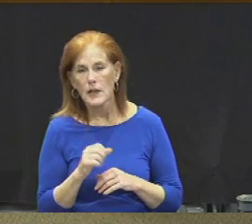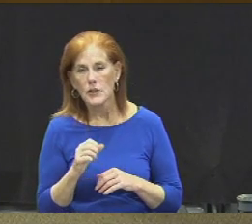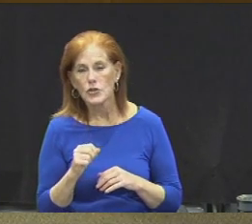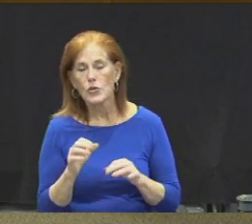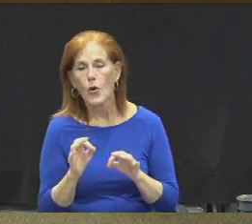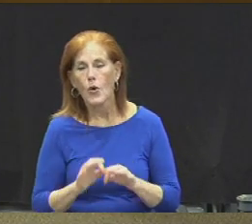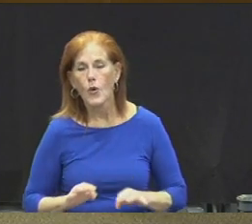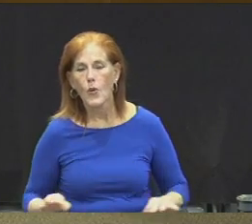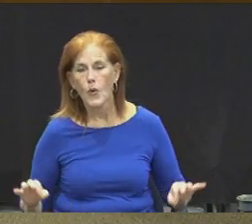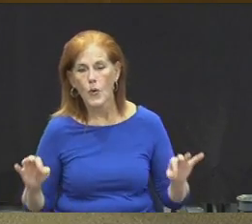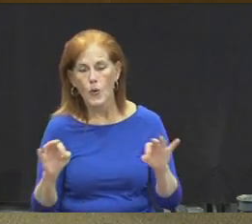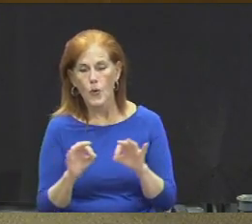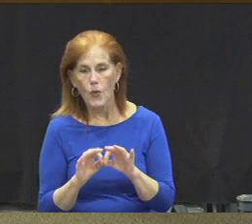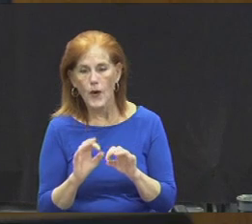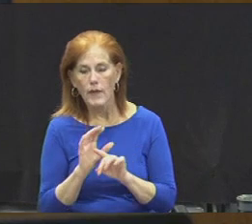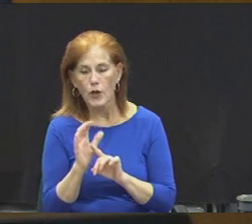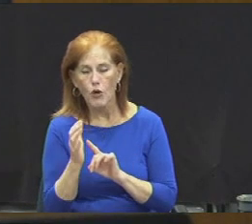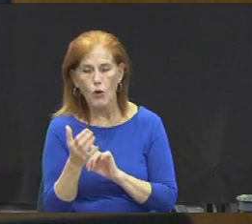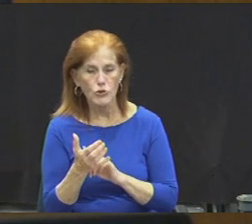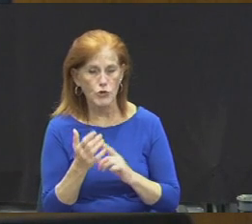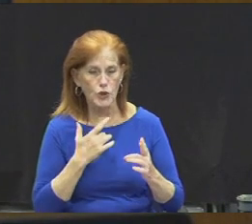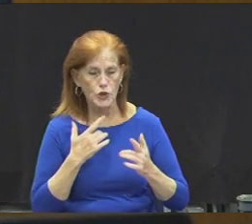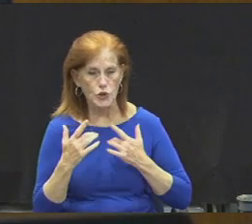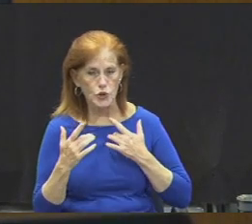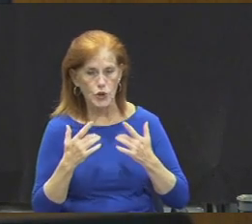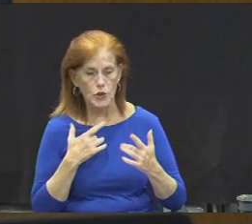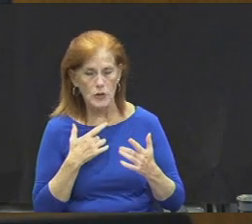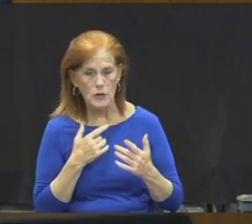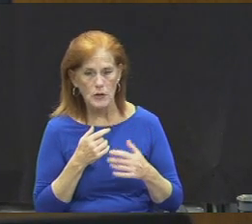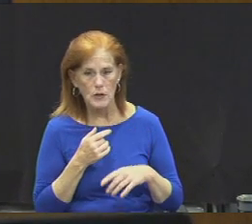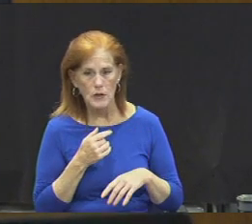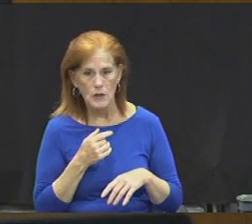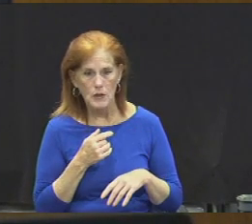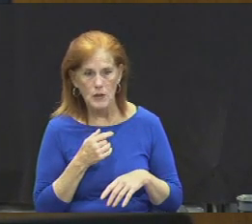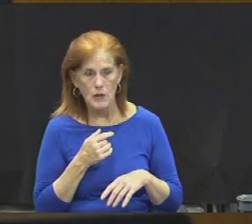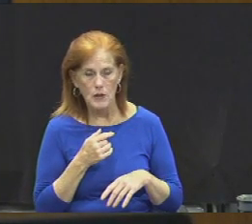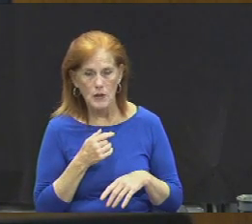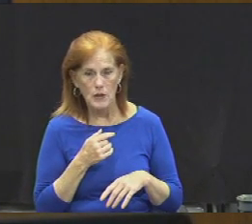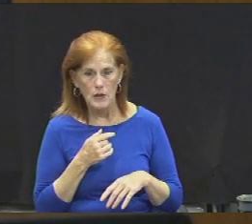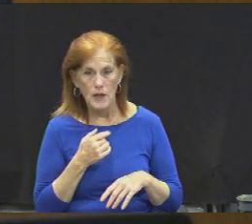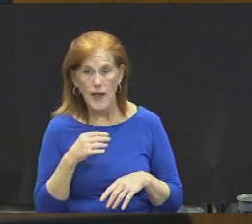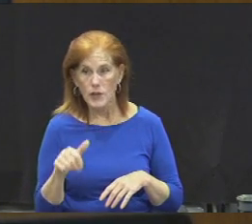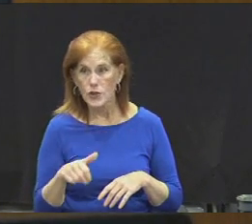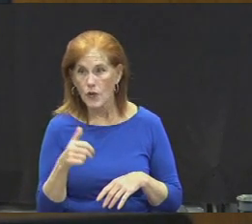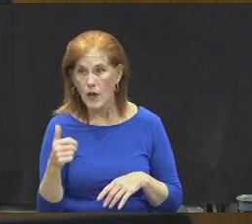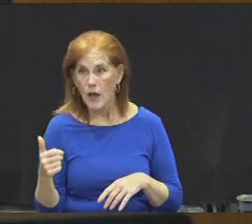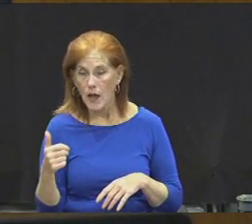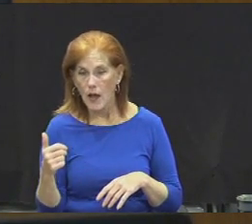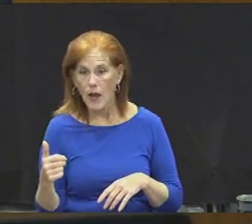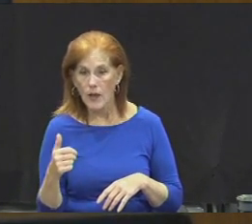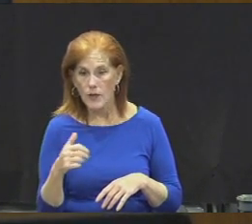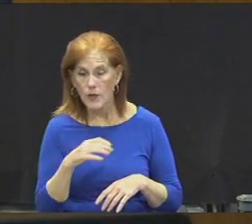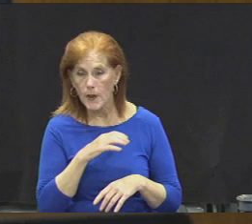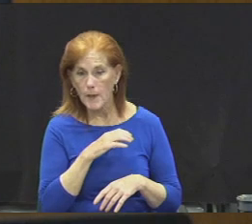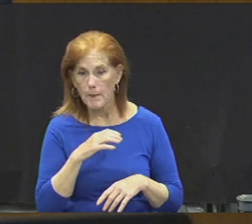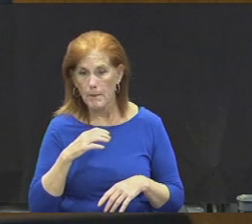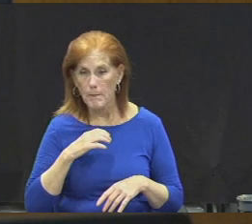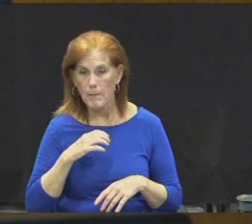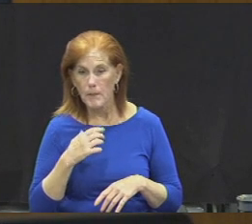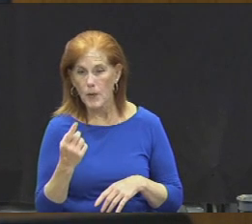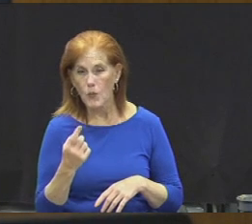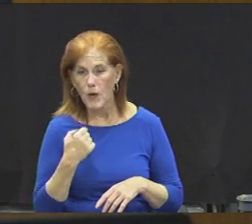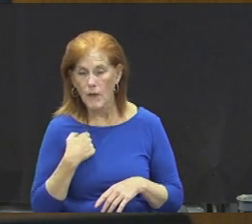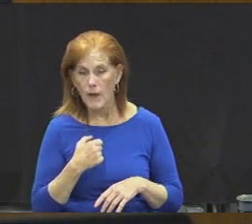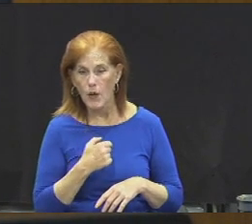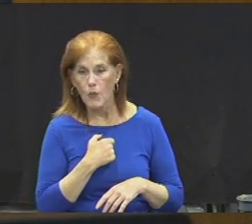so important and the cultural concerns, has your other commission, the one that we will